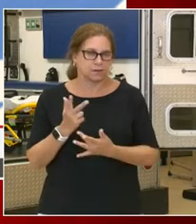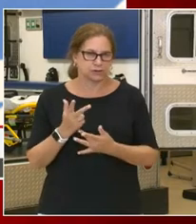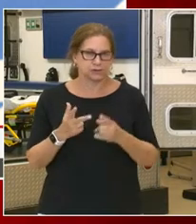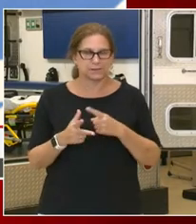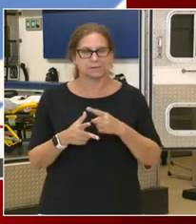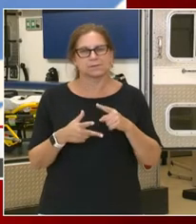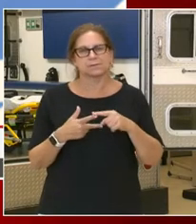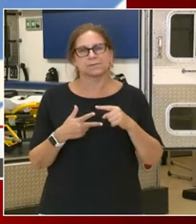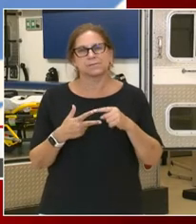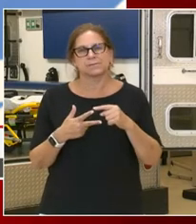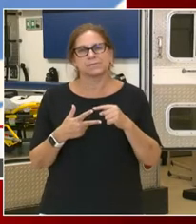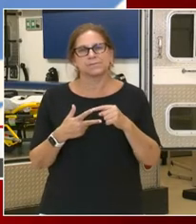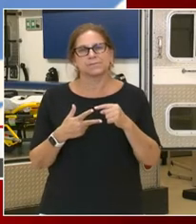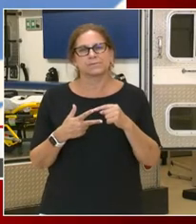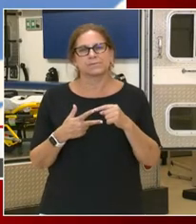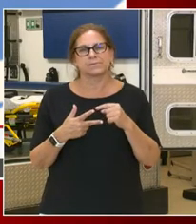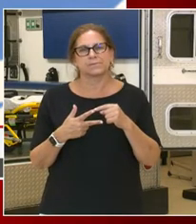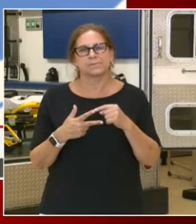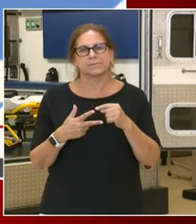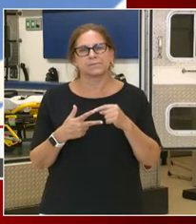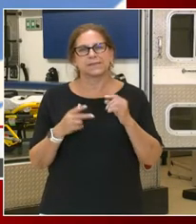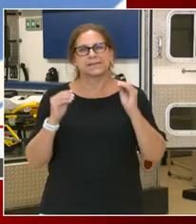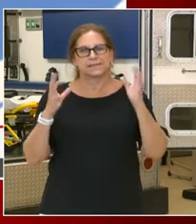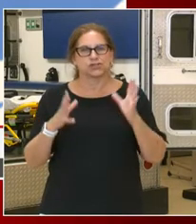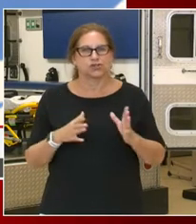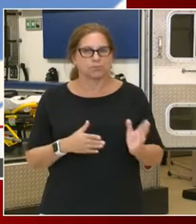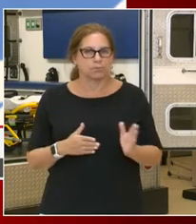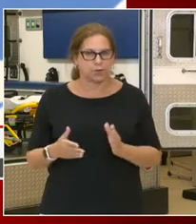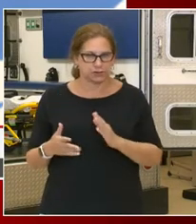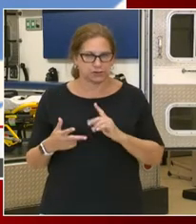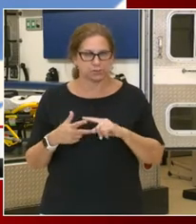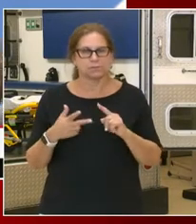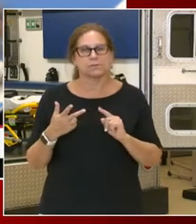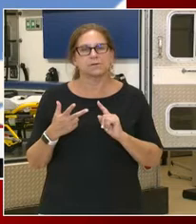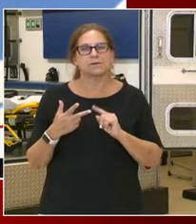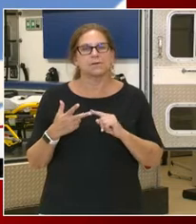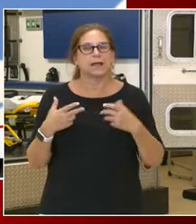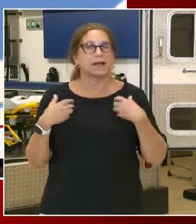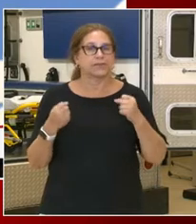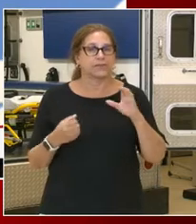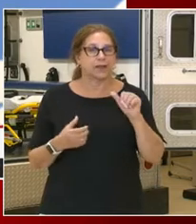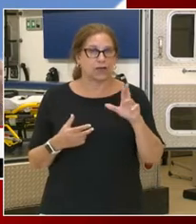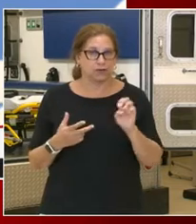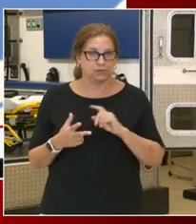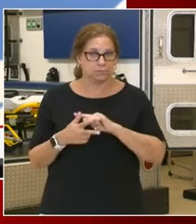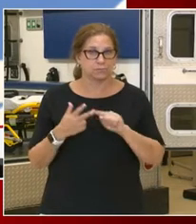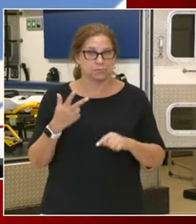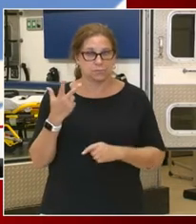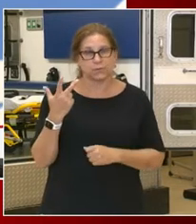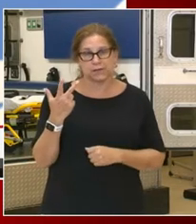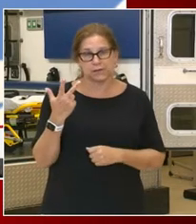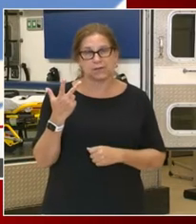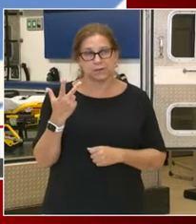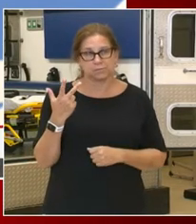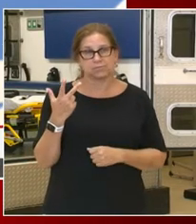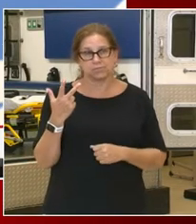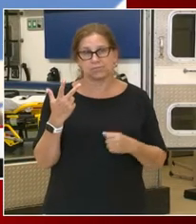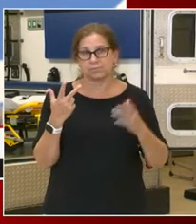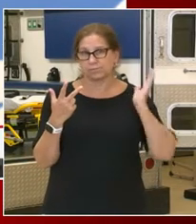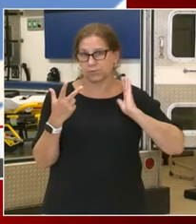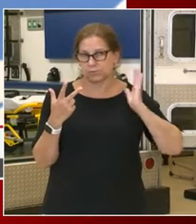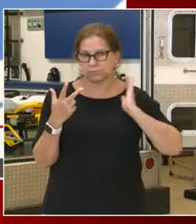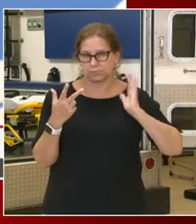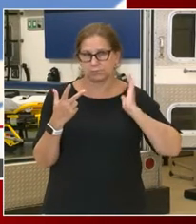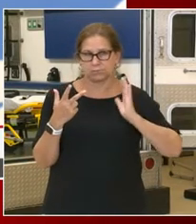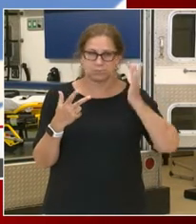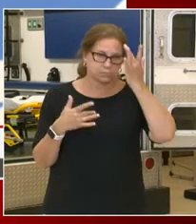The second is teacher preparation. And the third is healthcare. And we were working on those even before the pandemic. And so now the mayor has